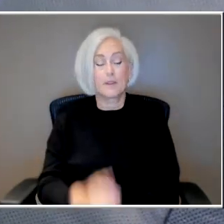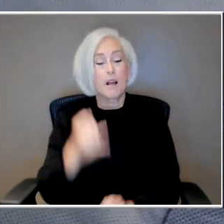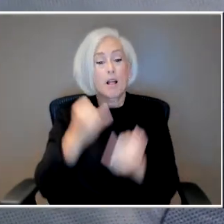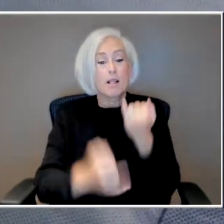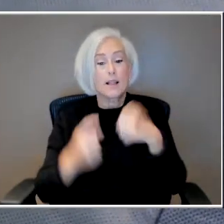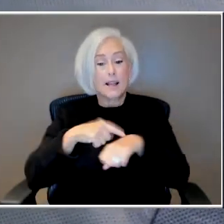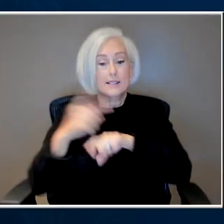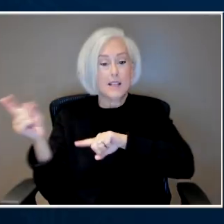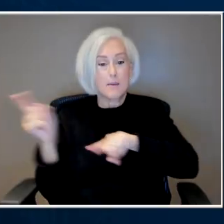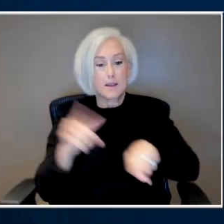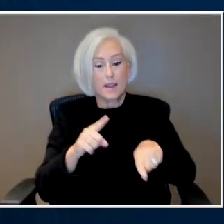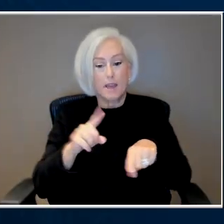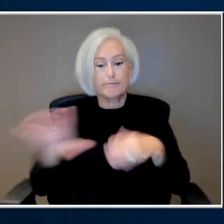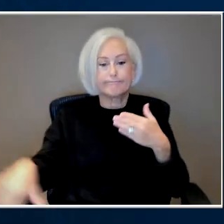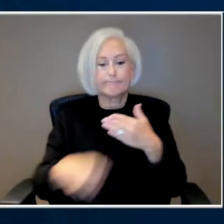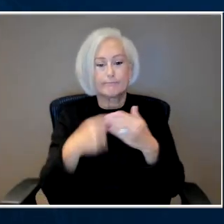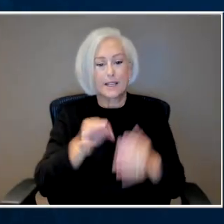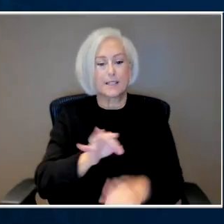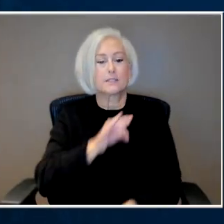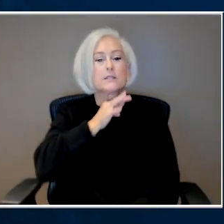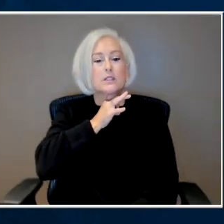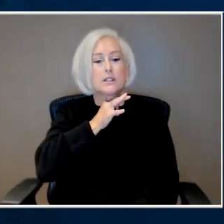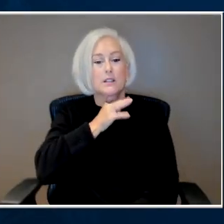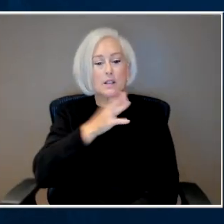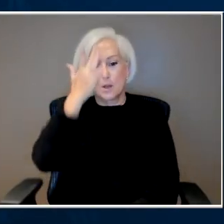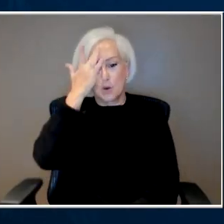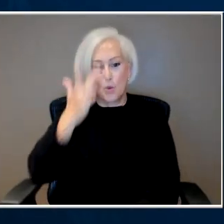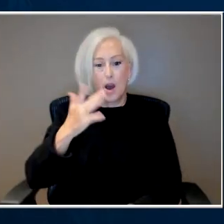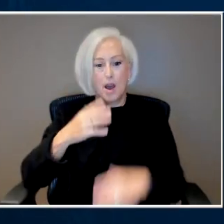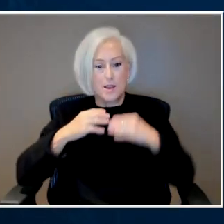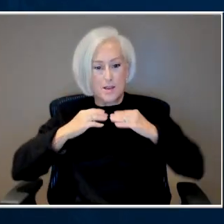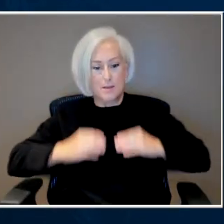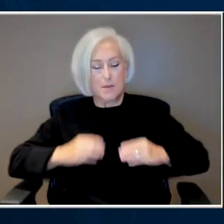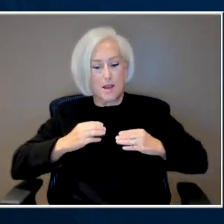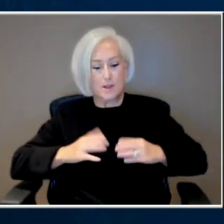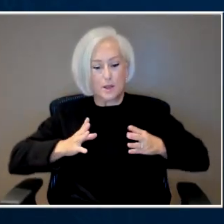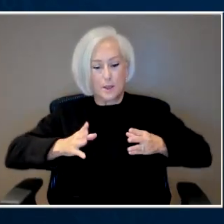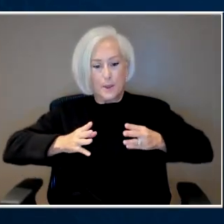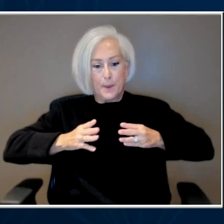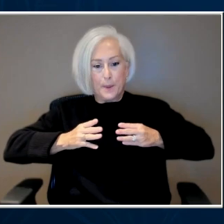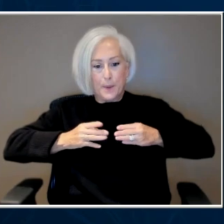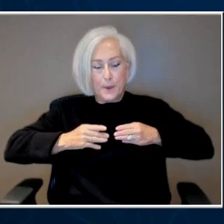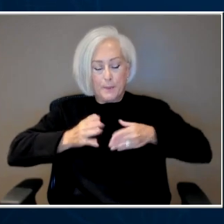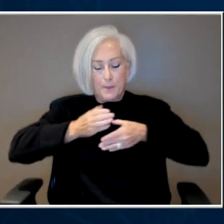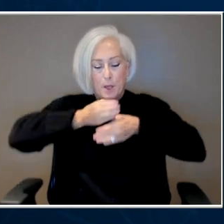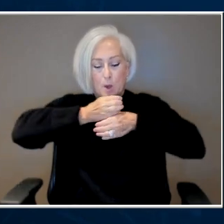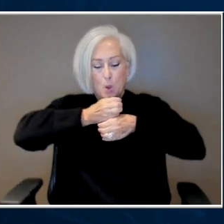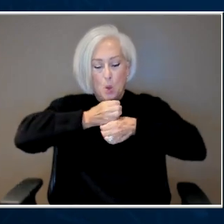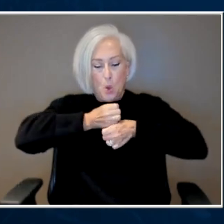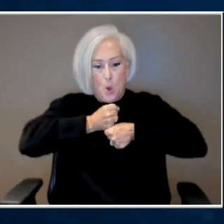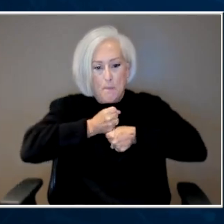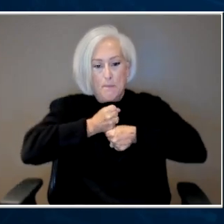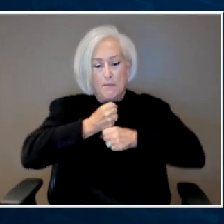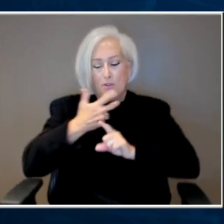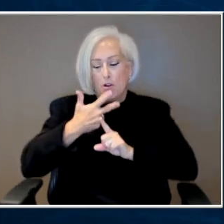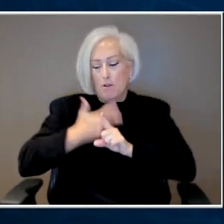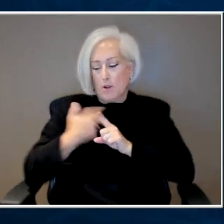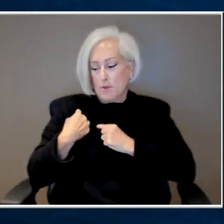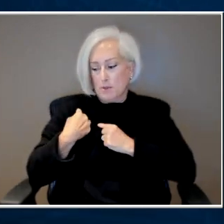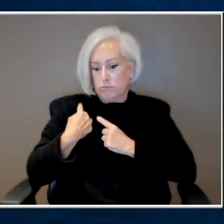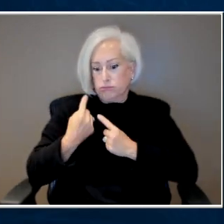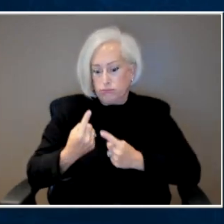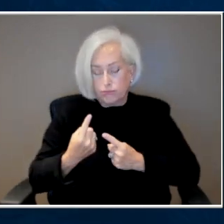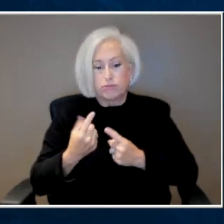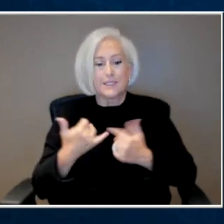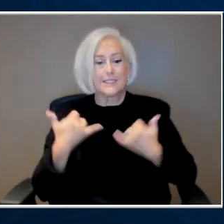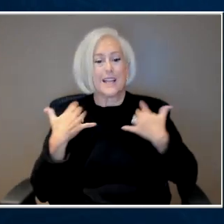trach in because my airway had been closing for the last 3 months. So right now we were just recovering from that,